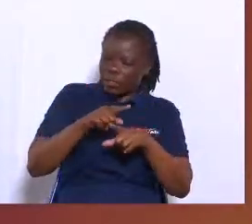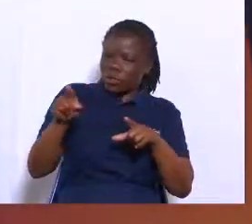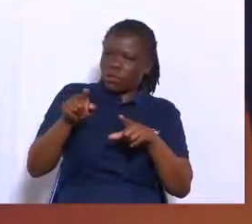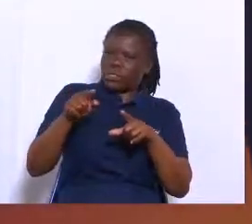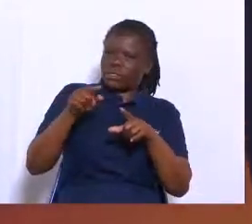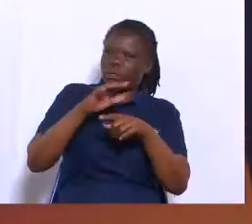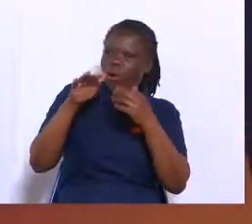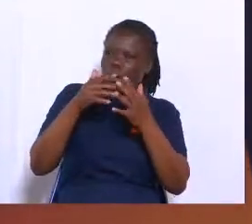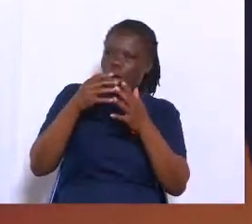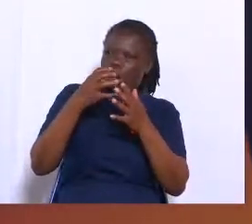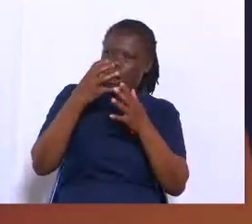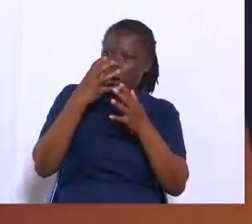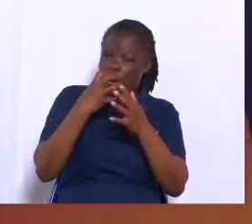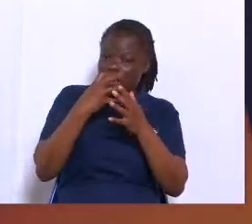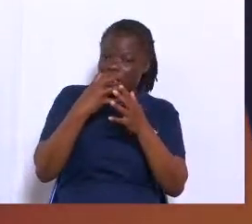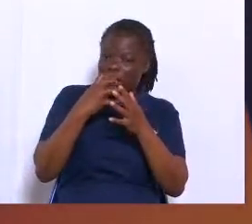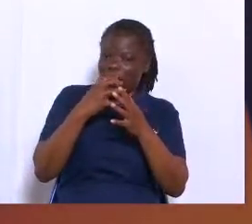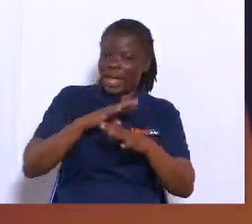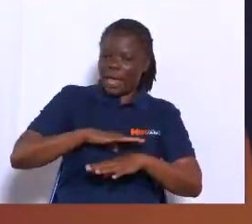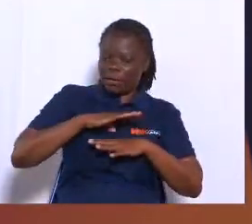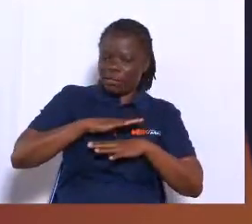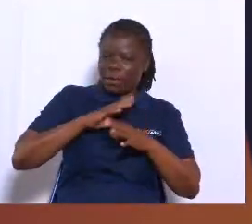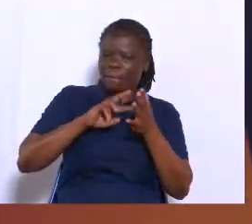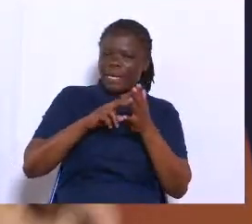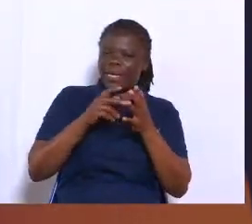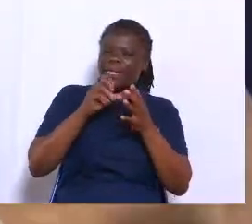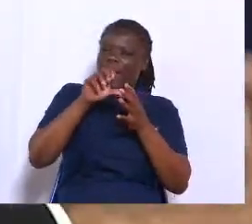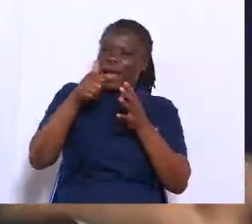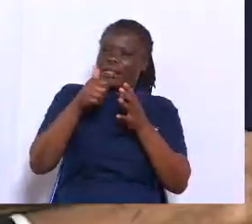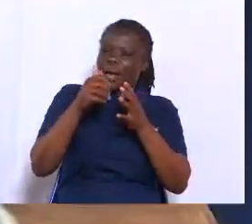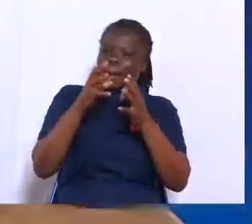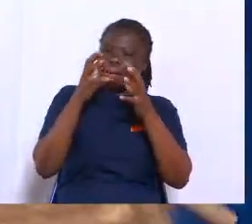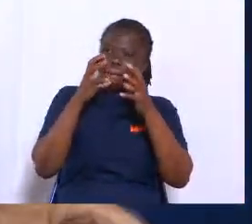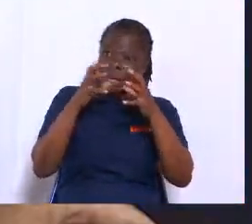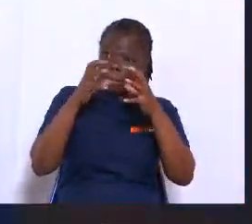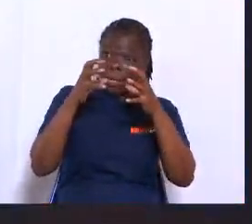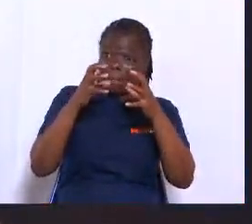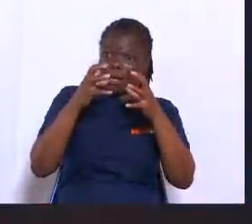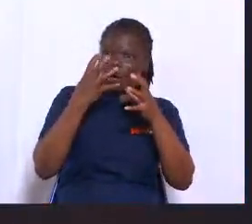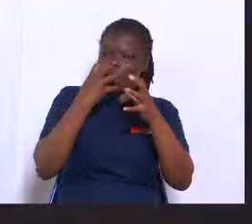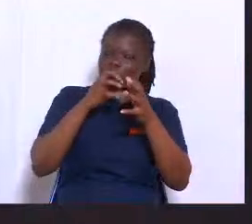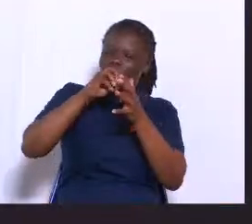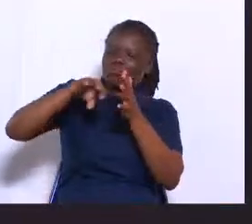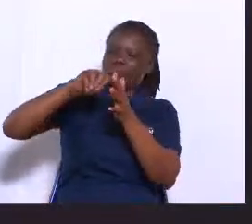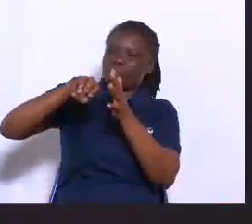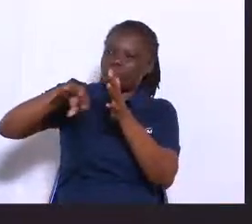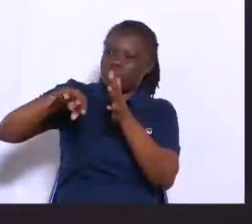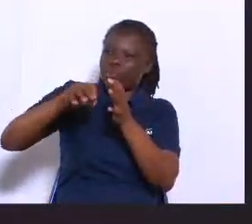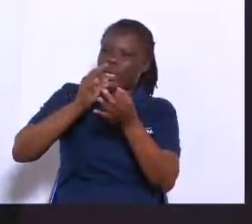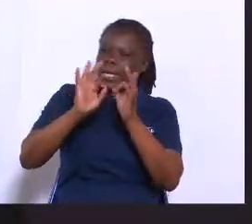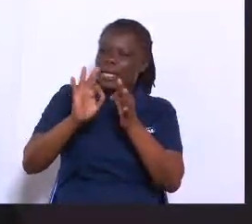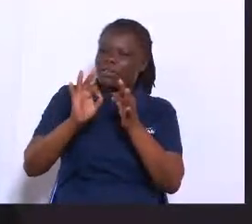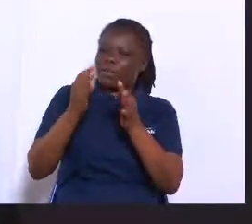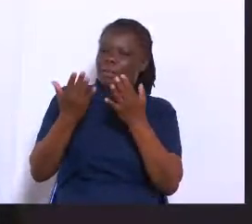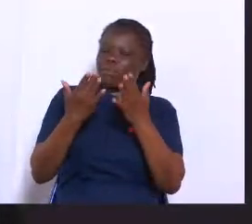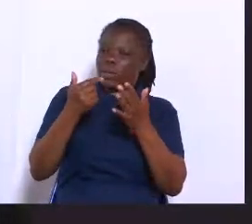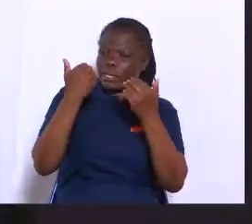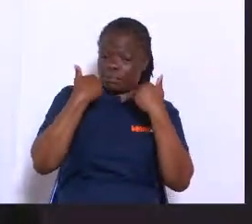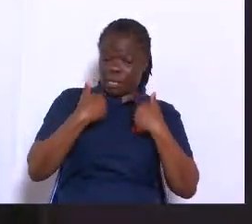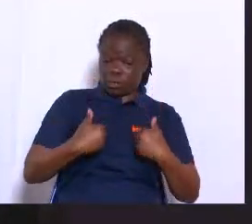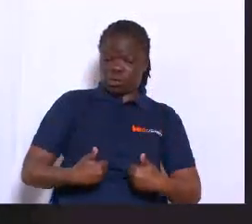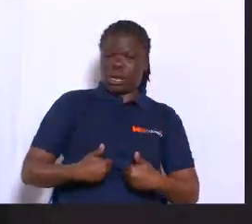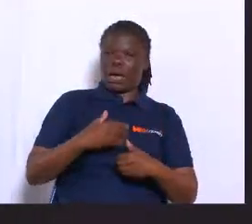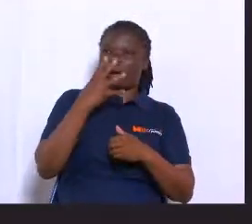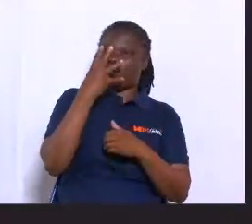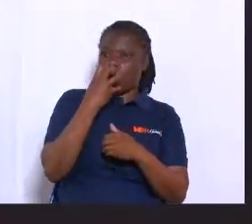not big enough to let the big ones through, so the mediums wouldn't go through. Now, if I were an orange and I